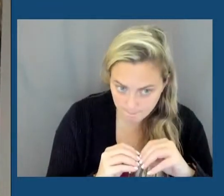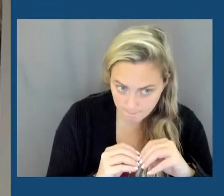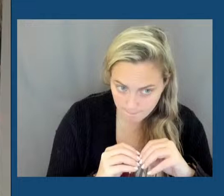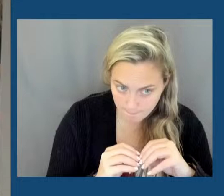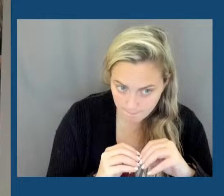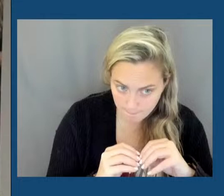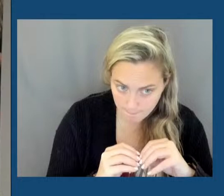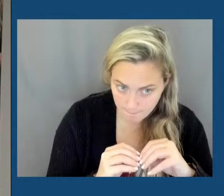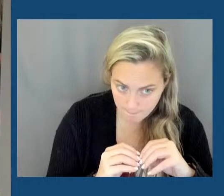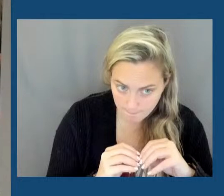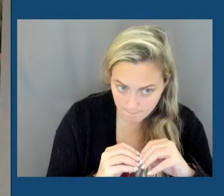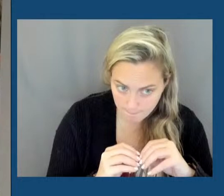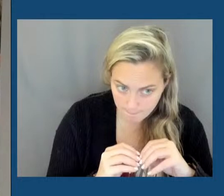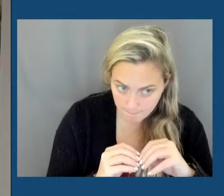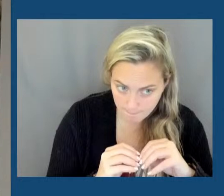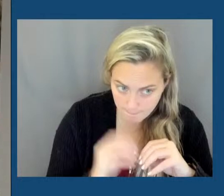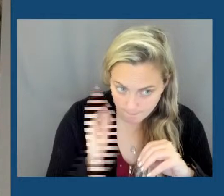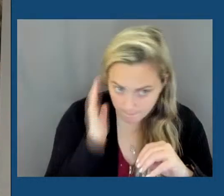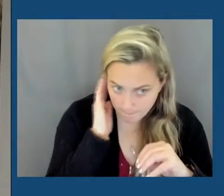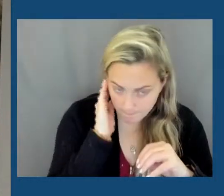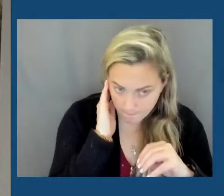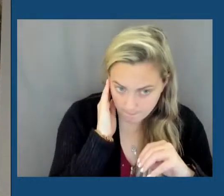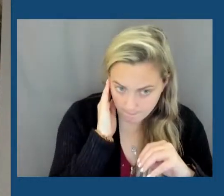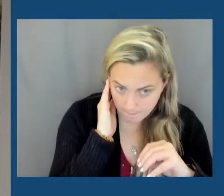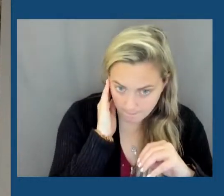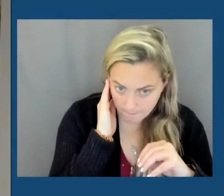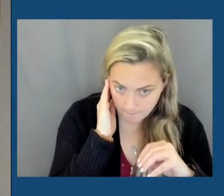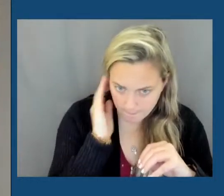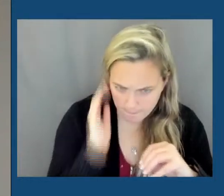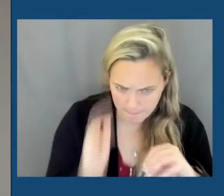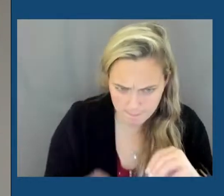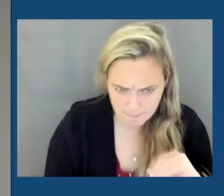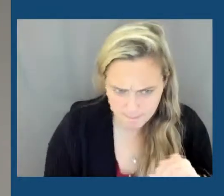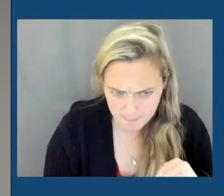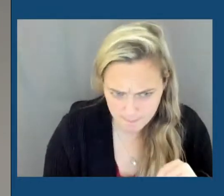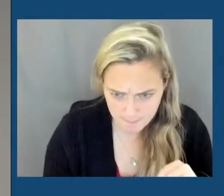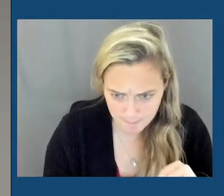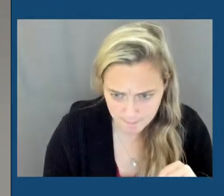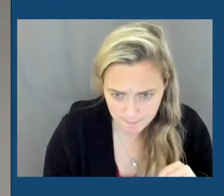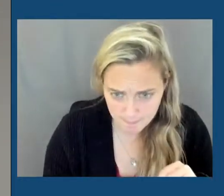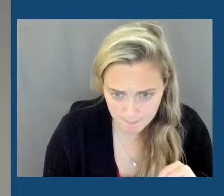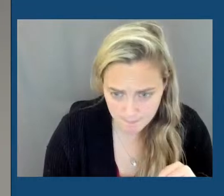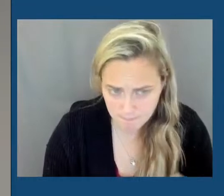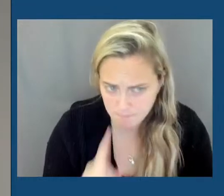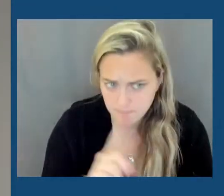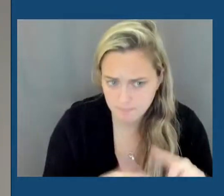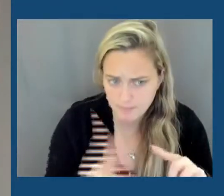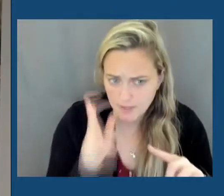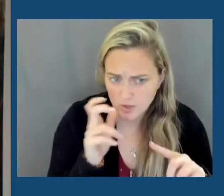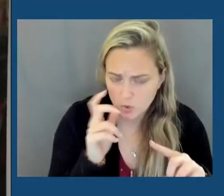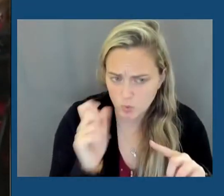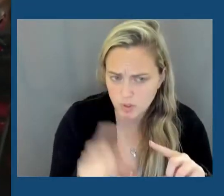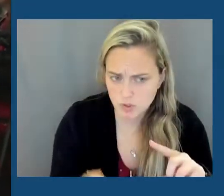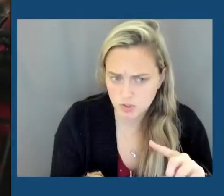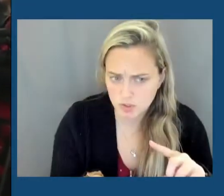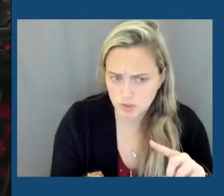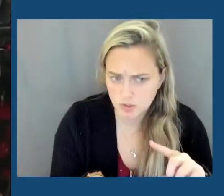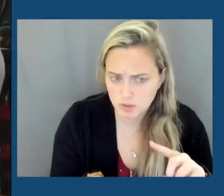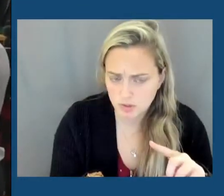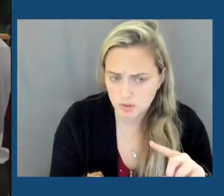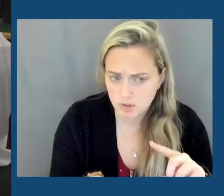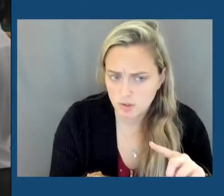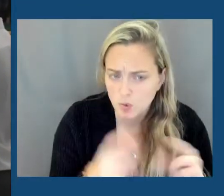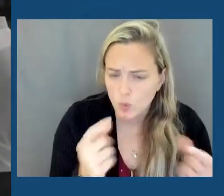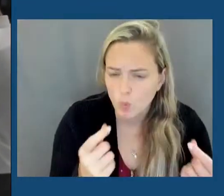how do you make it successful, working with these companies, and what are you learning in the process of doing this